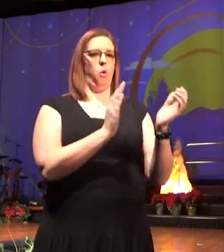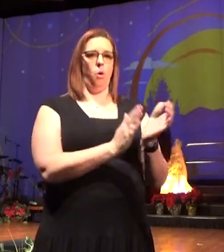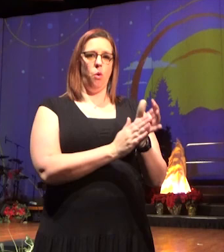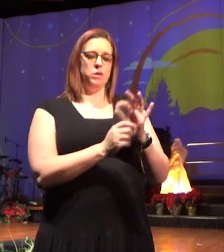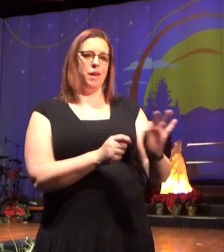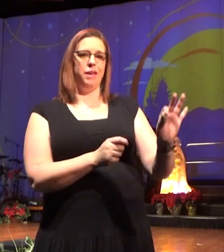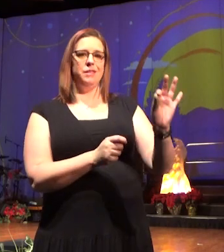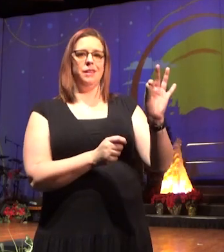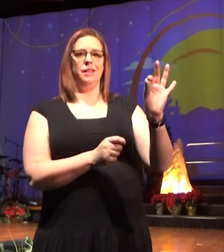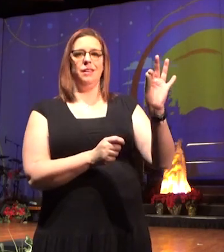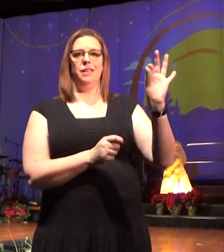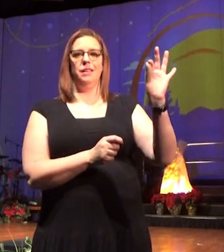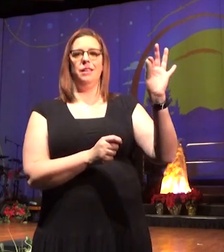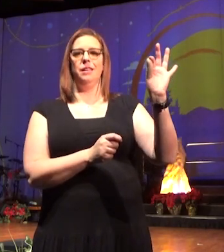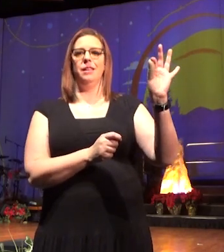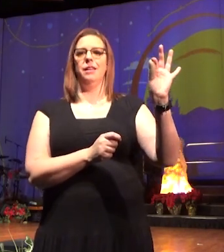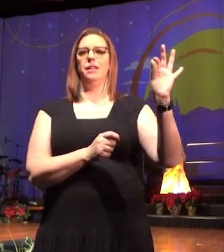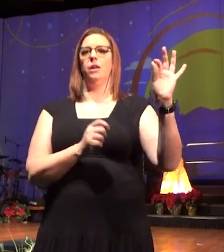Oh yeah, hey yeah.